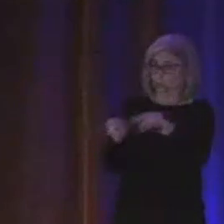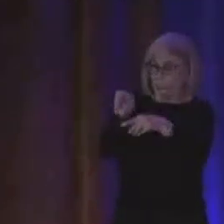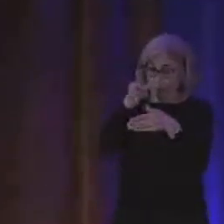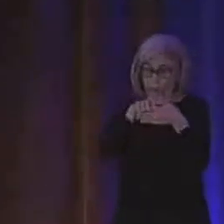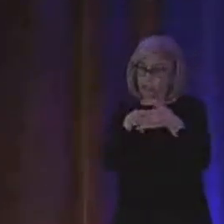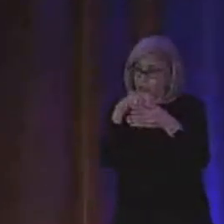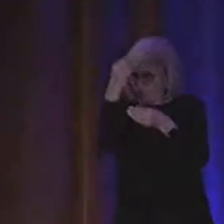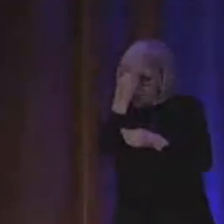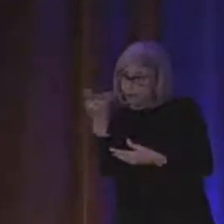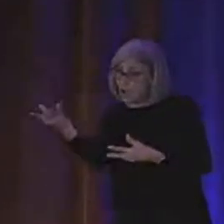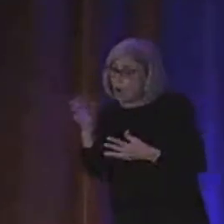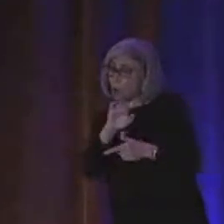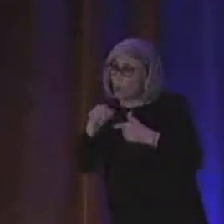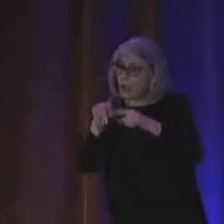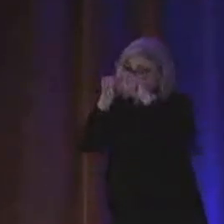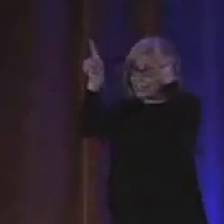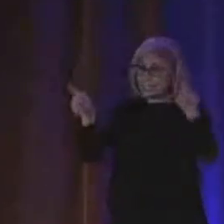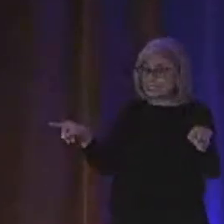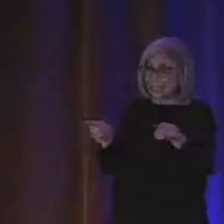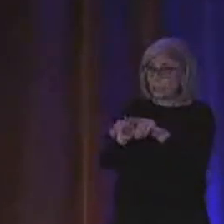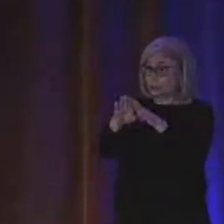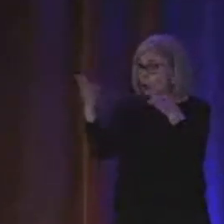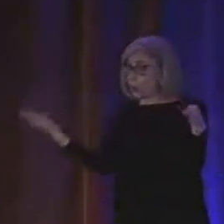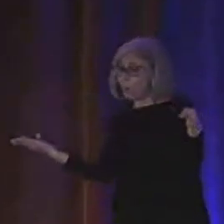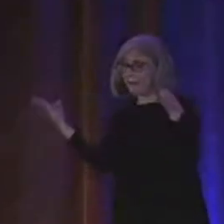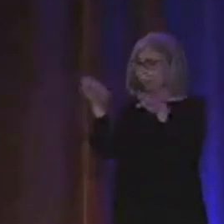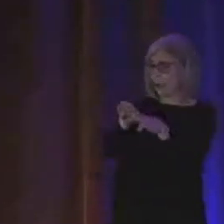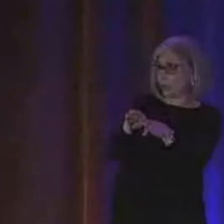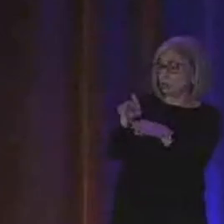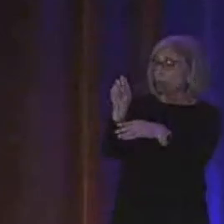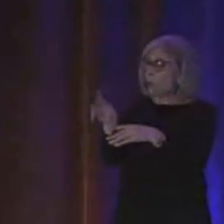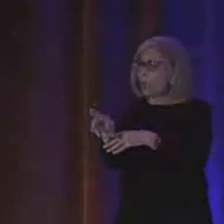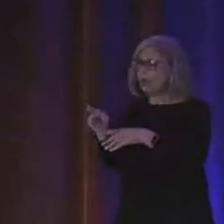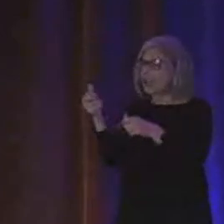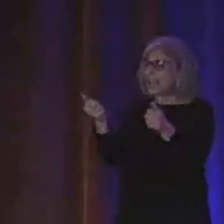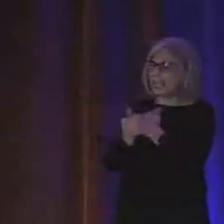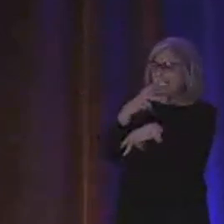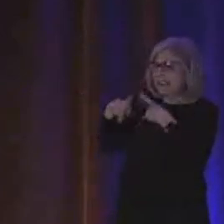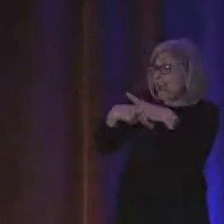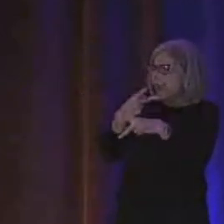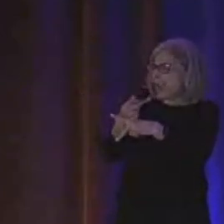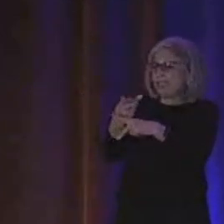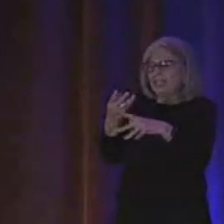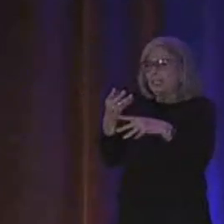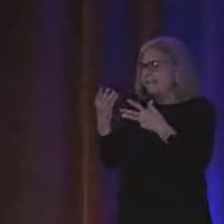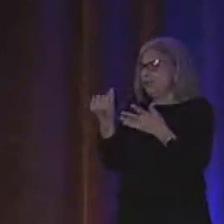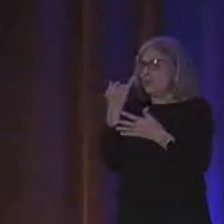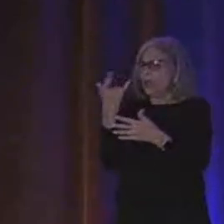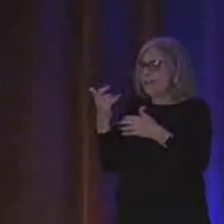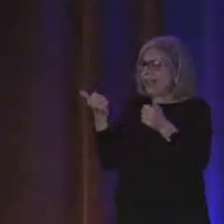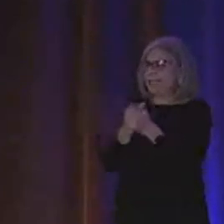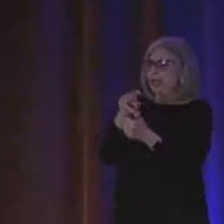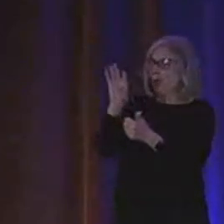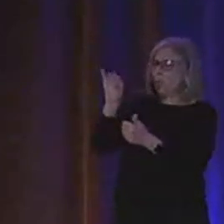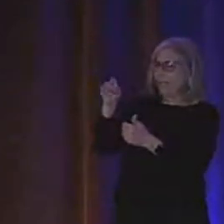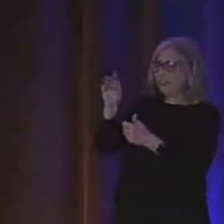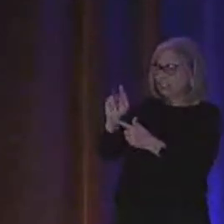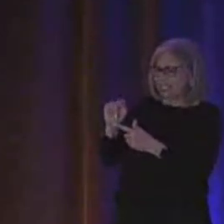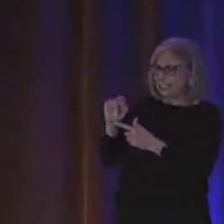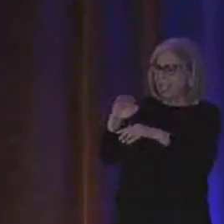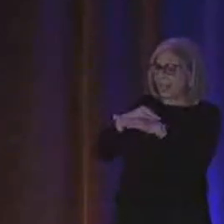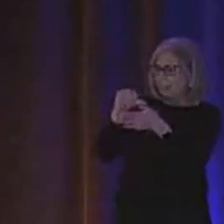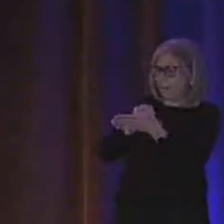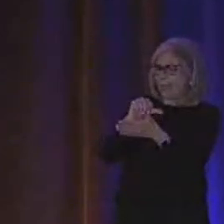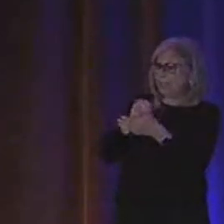know when a container is being opened and closed, or in any case, if you have many widgets on the page, which container on the page is